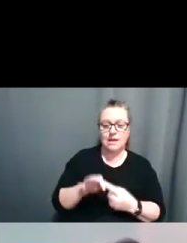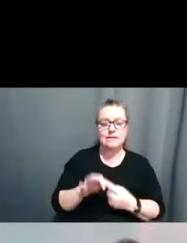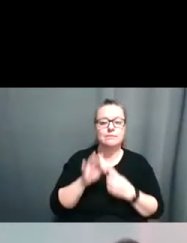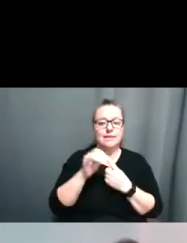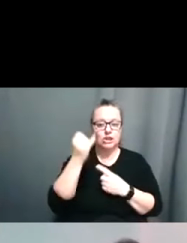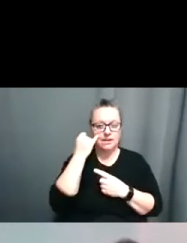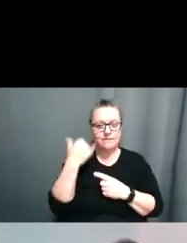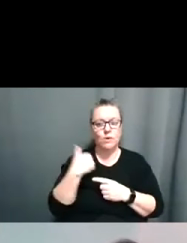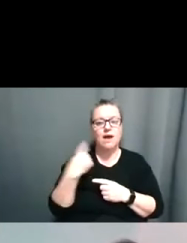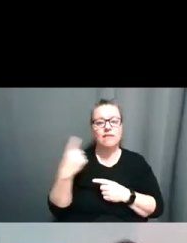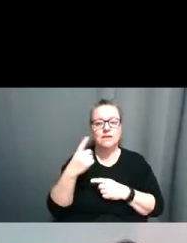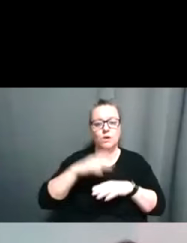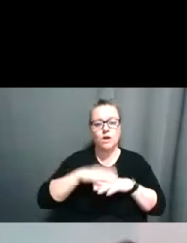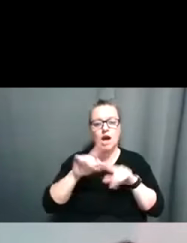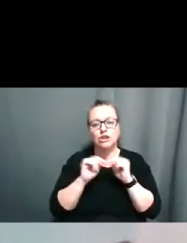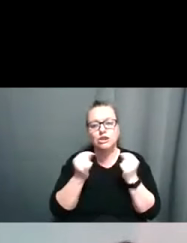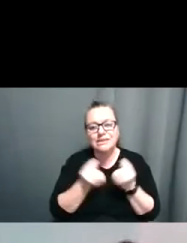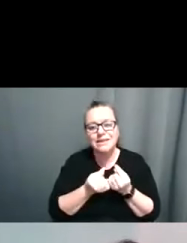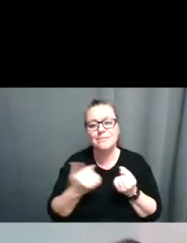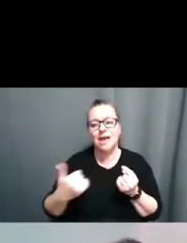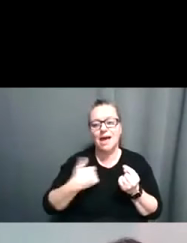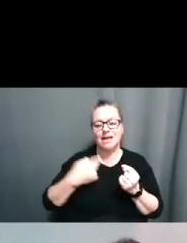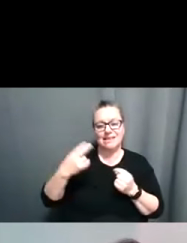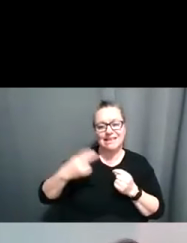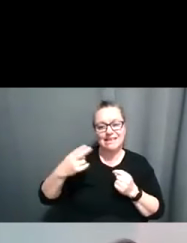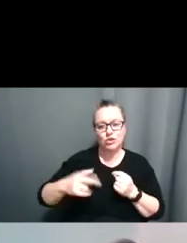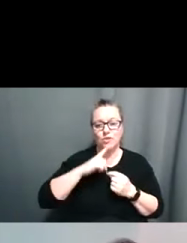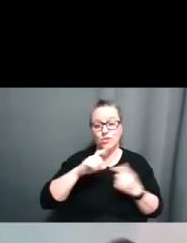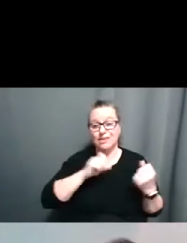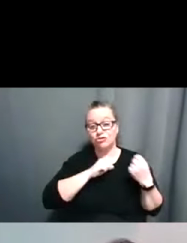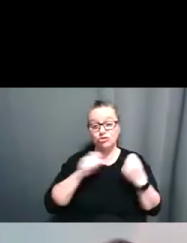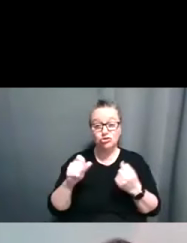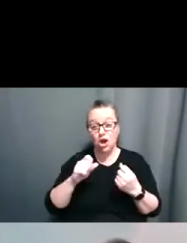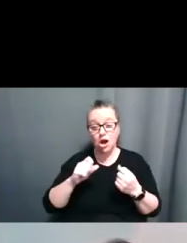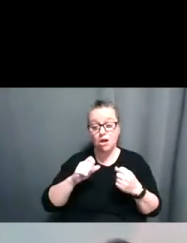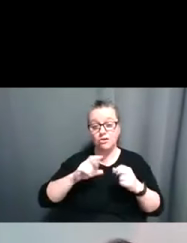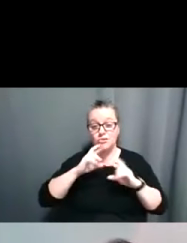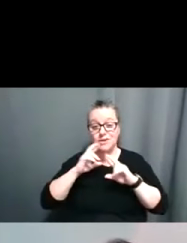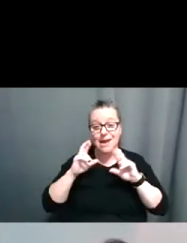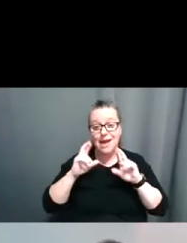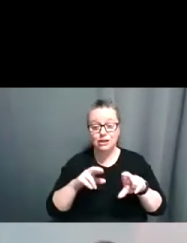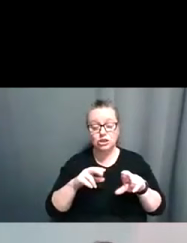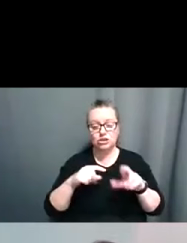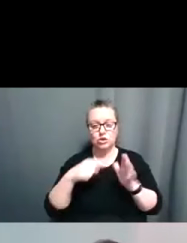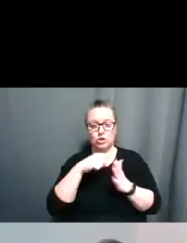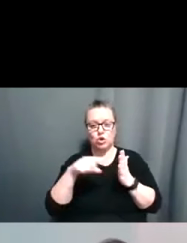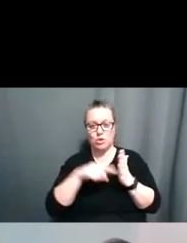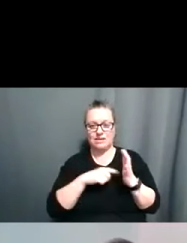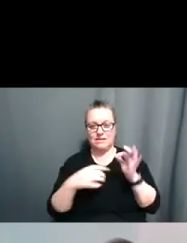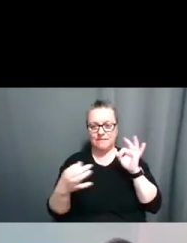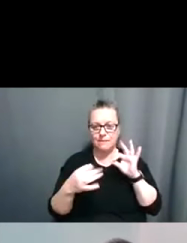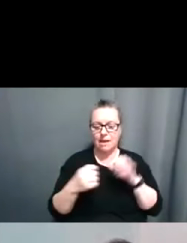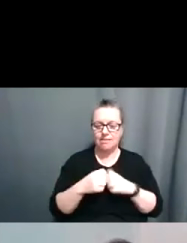someone on your team who has a history of really strong reactions to surprising or corrective feedback, like anger